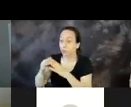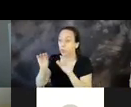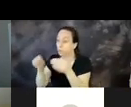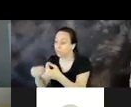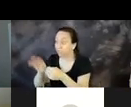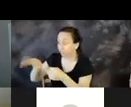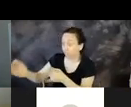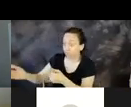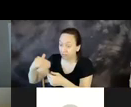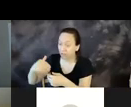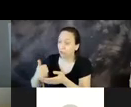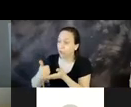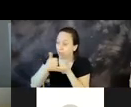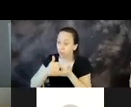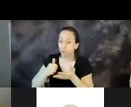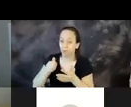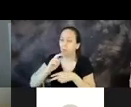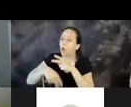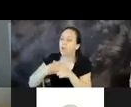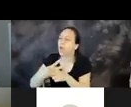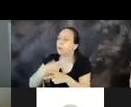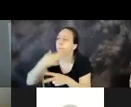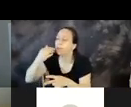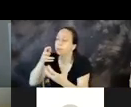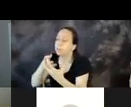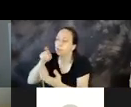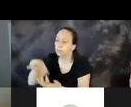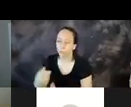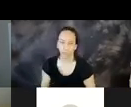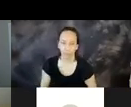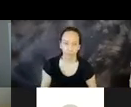can access the type of location that works for them.